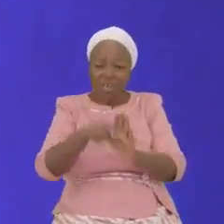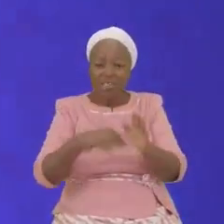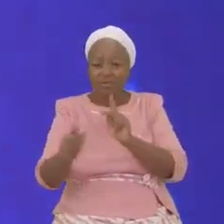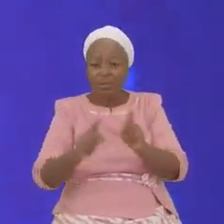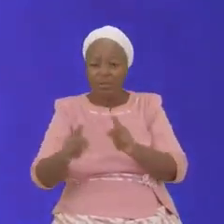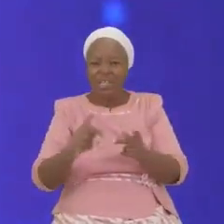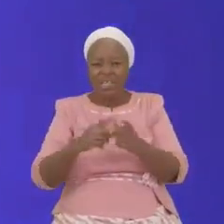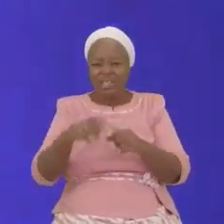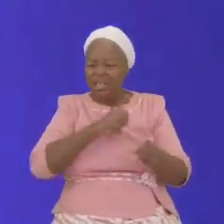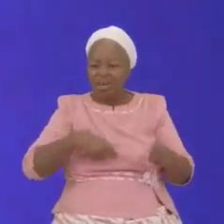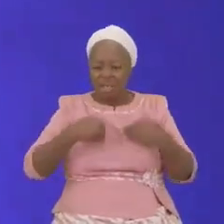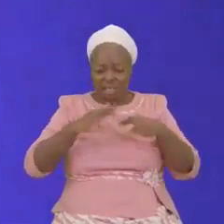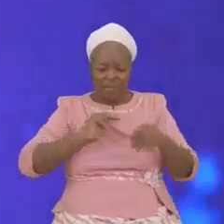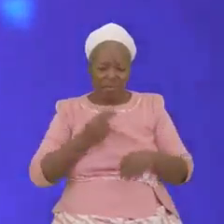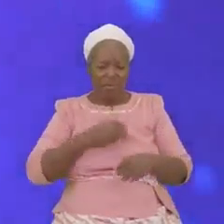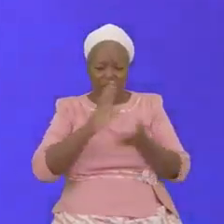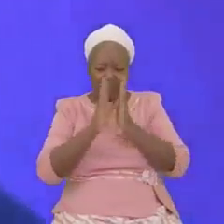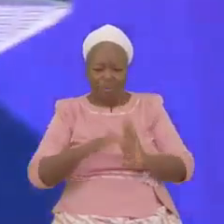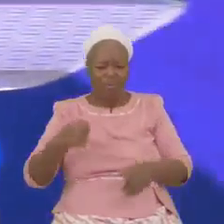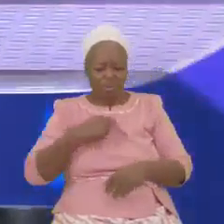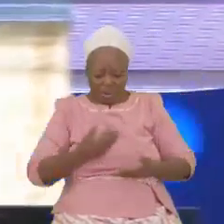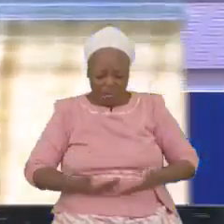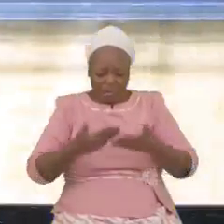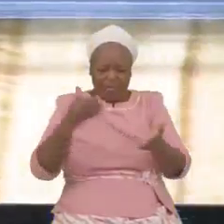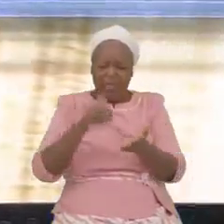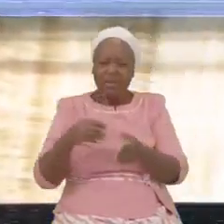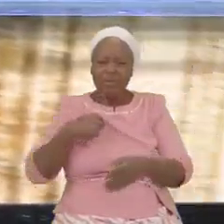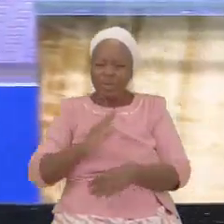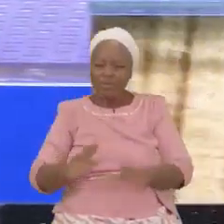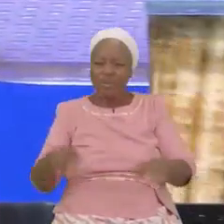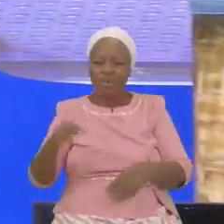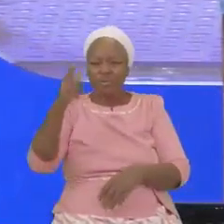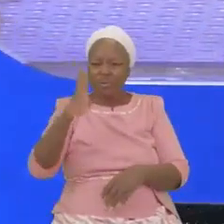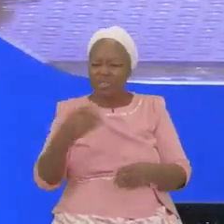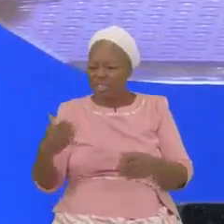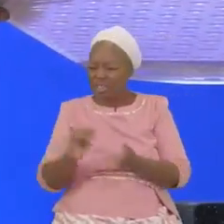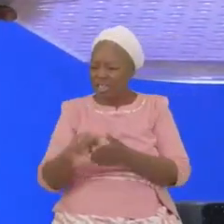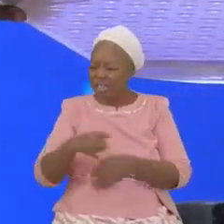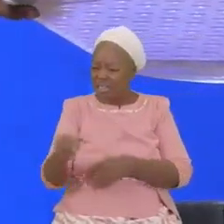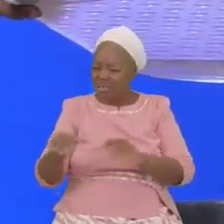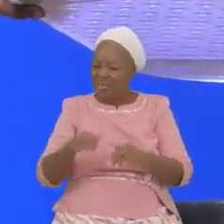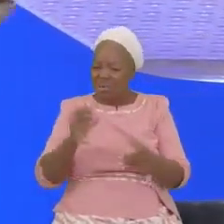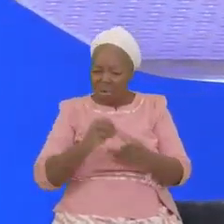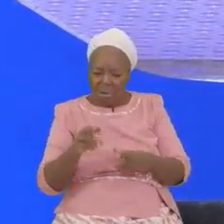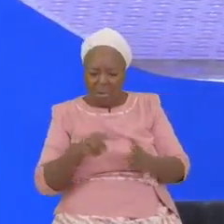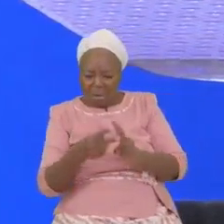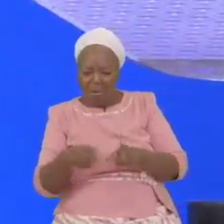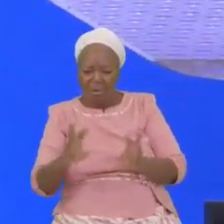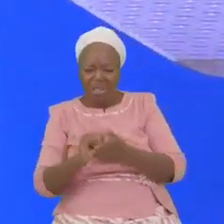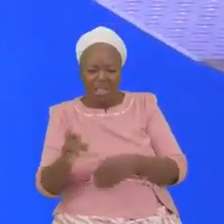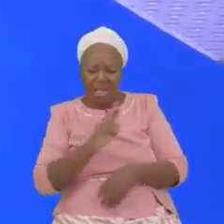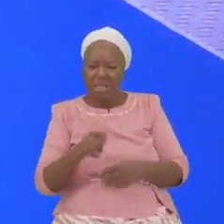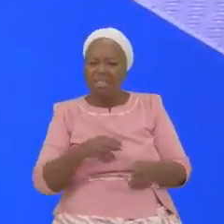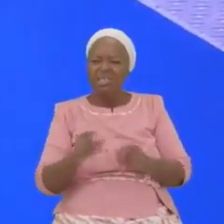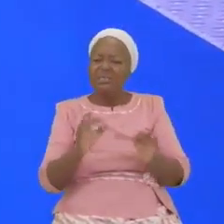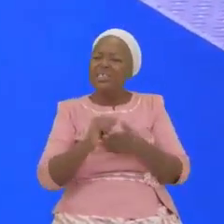born again. We're children of God. The things they do, the things they say, the way they act, if it is unjust, that gets